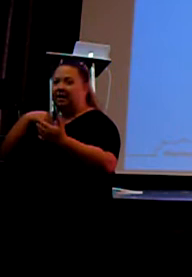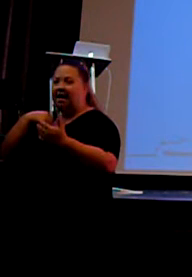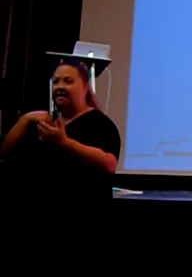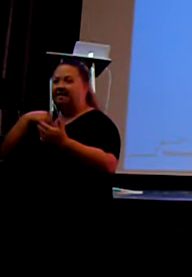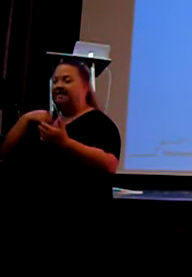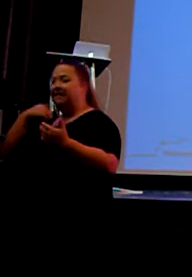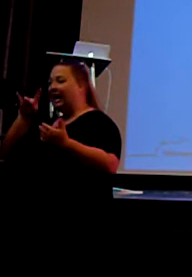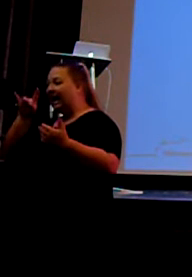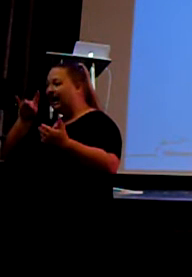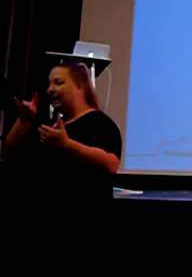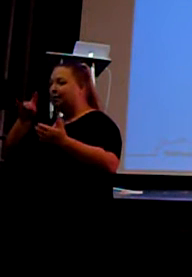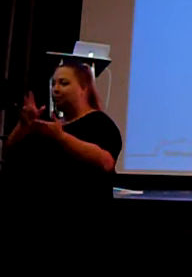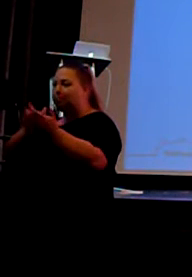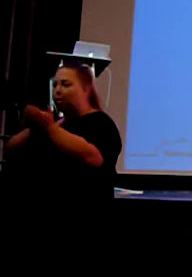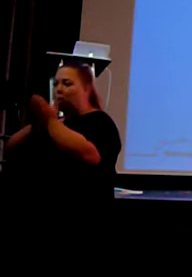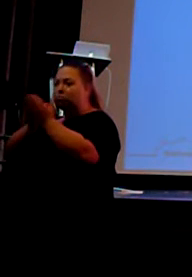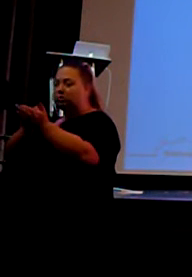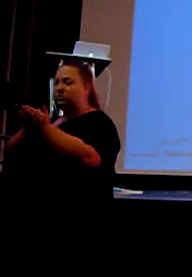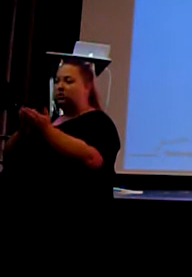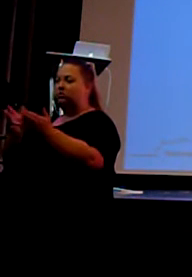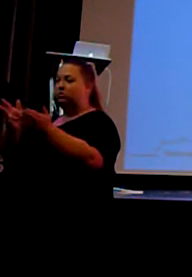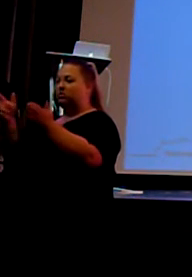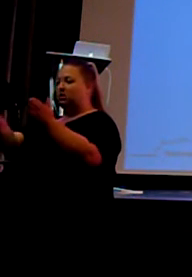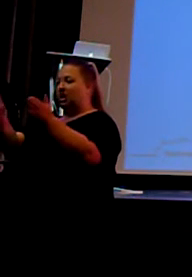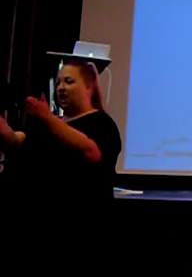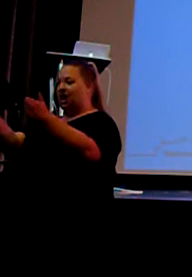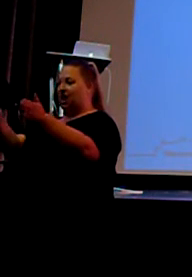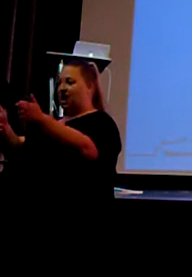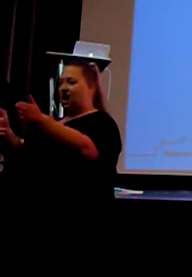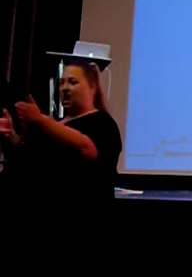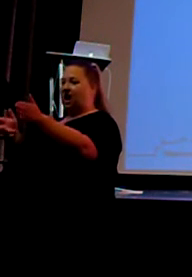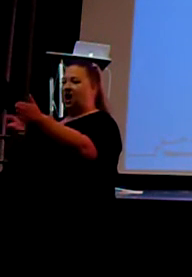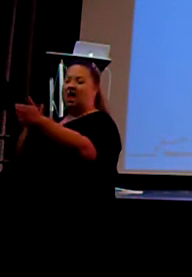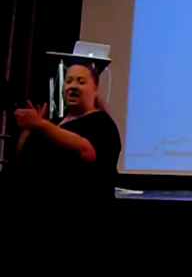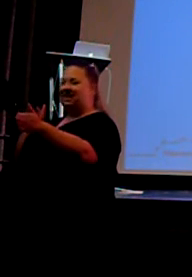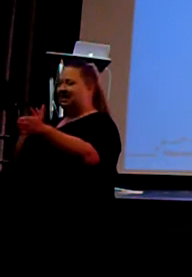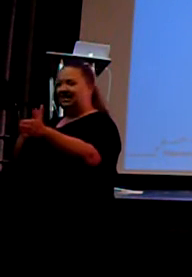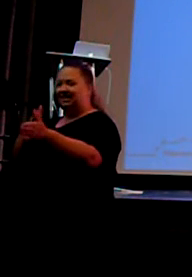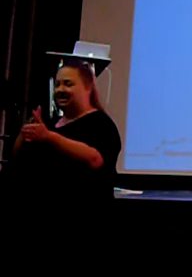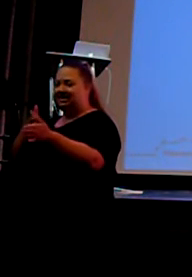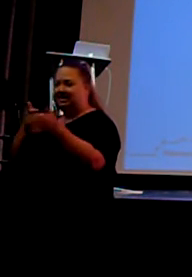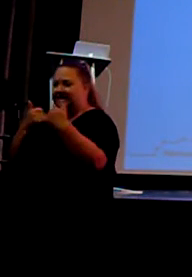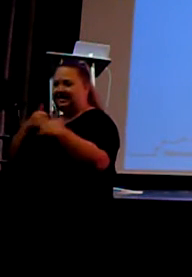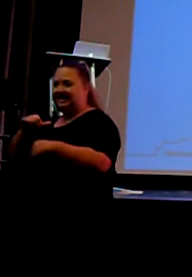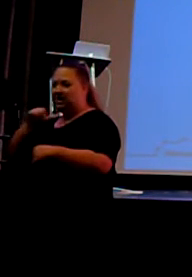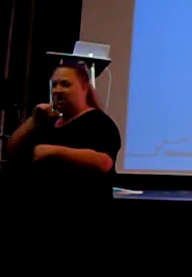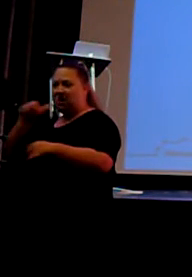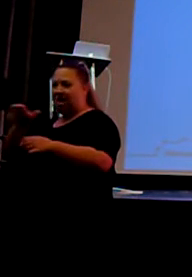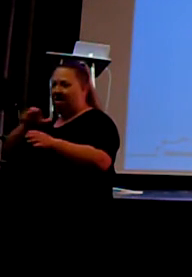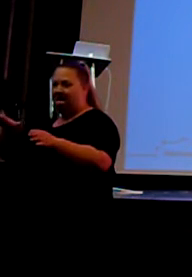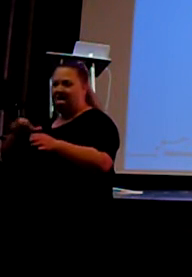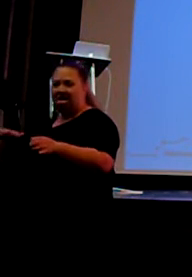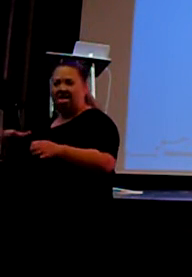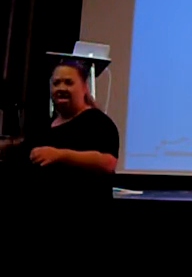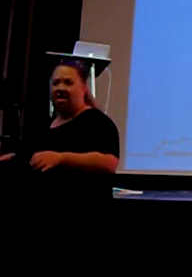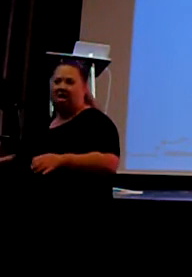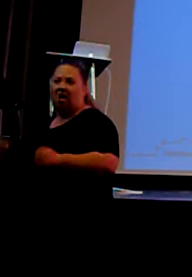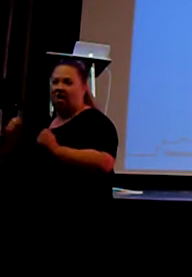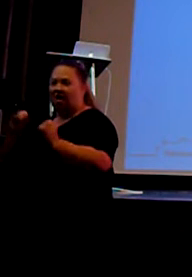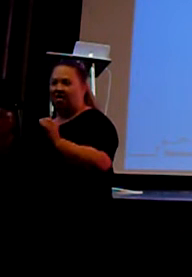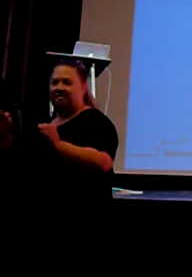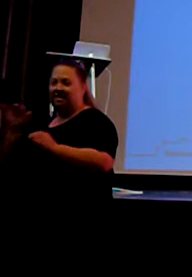tender boats docked at the same time, we wouldn't be able to get everybody off